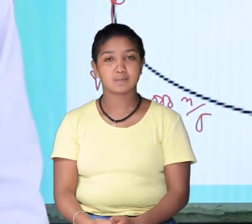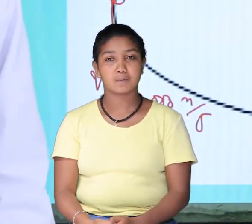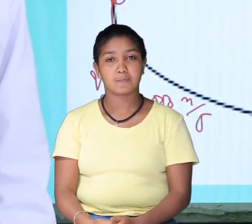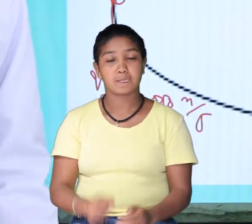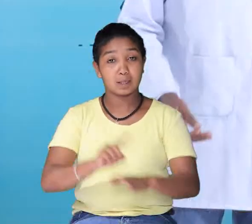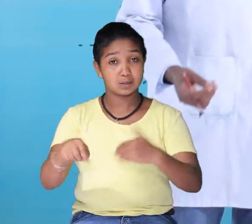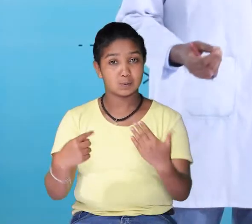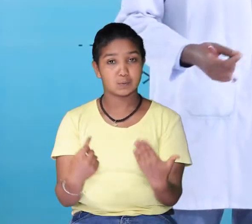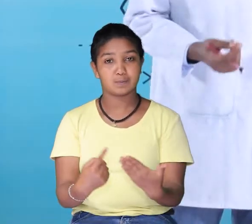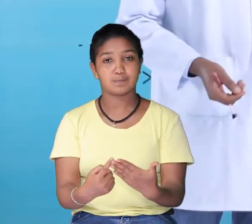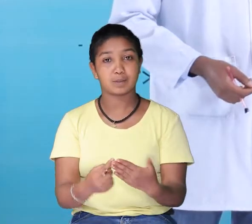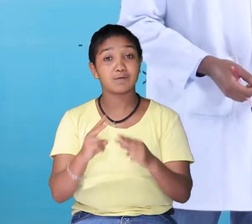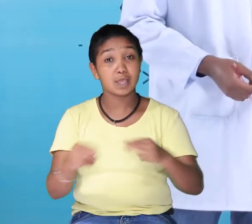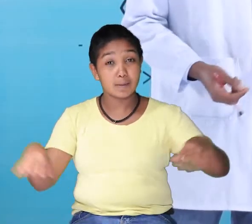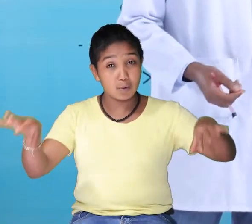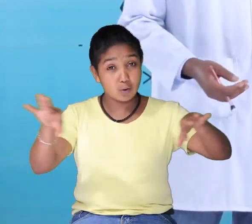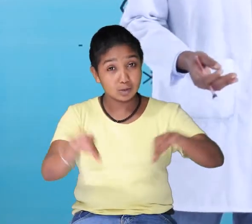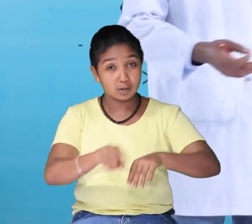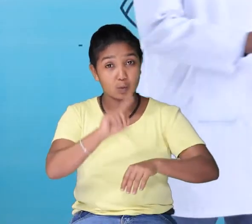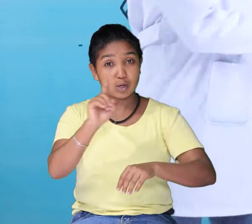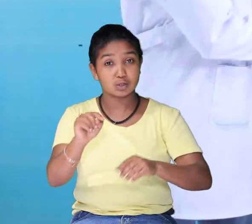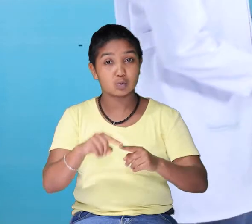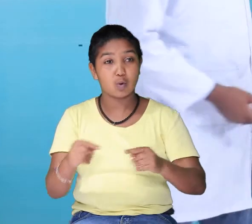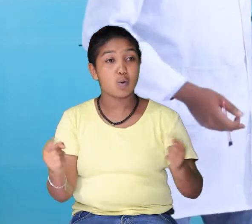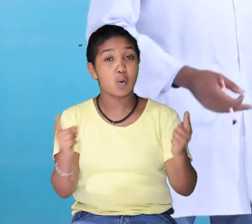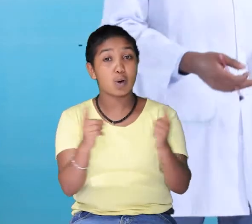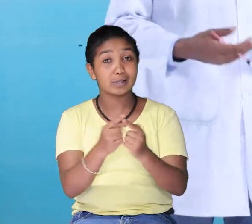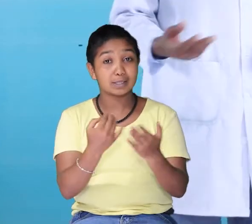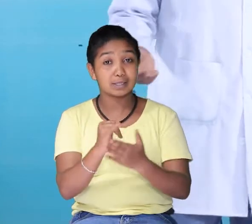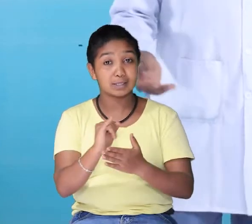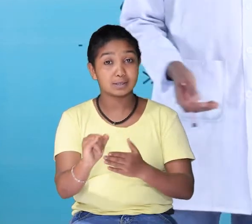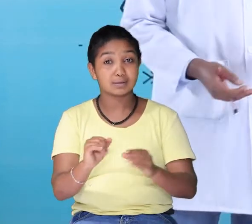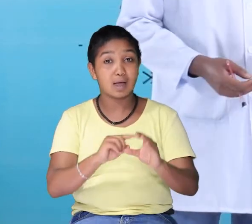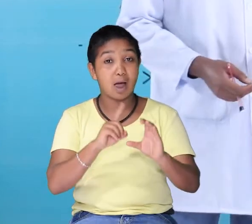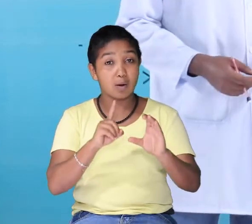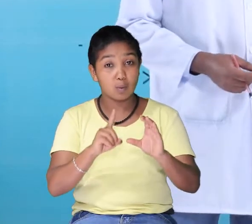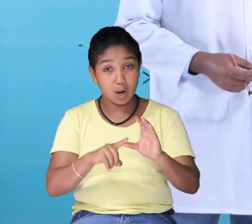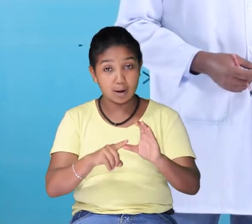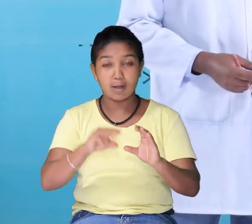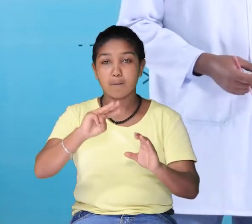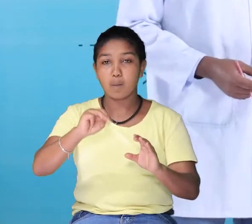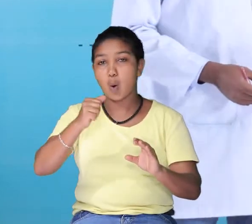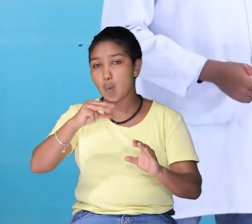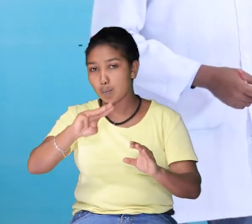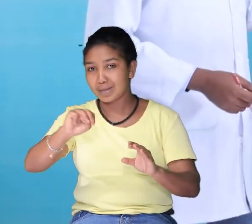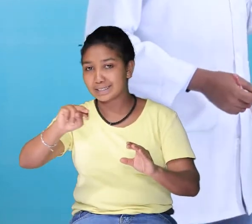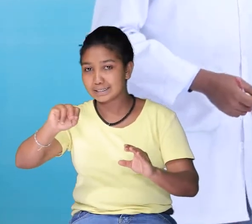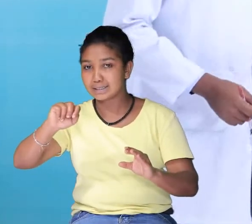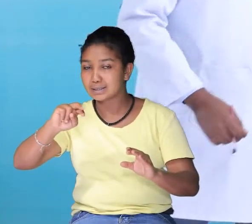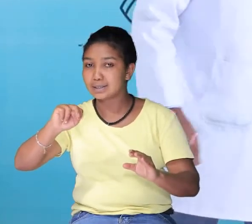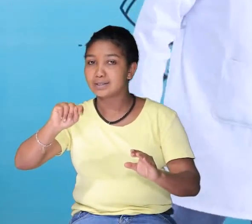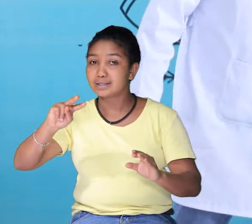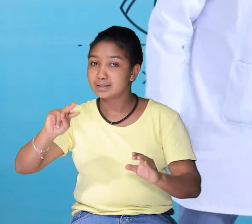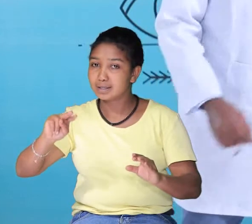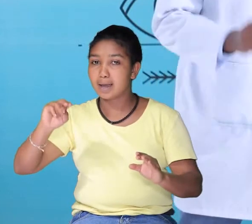B. So a very important equation to correlate this is the angular momentum. So angular momentum